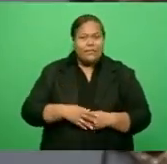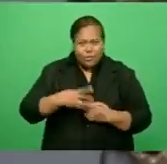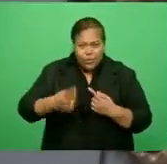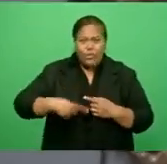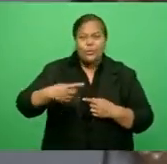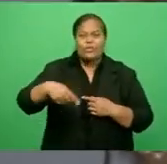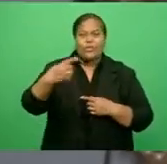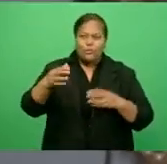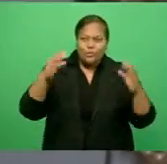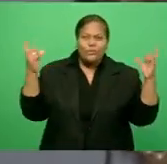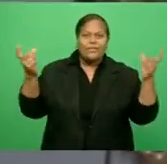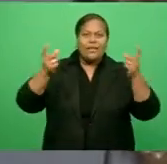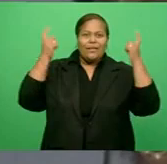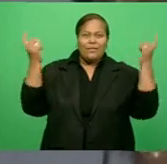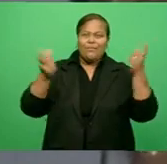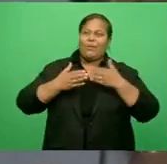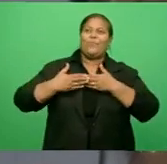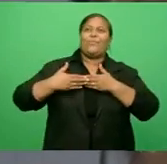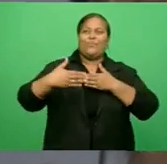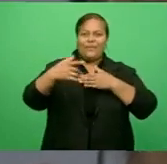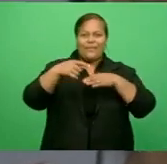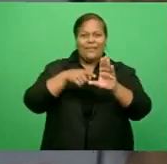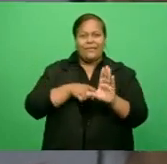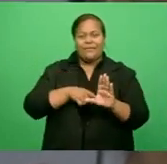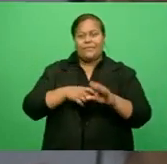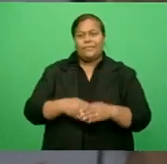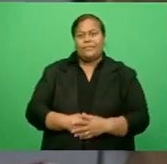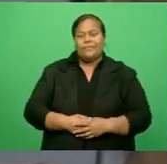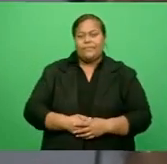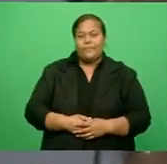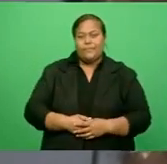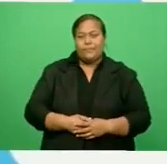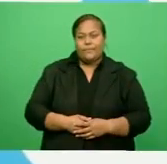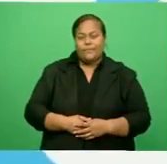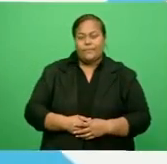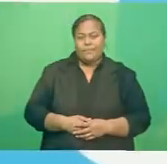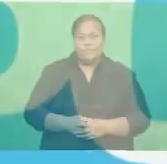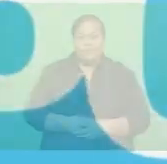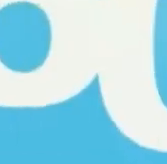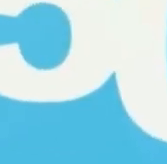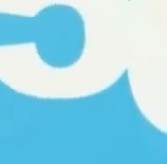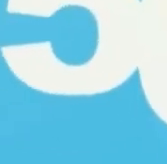continue to be celebrated in years to come. Lena Reese, FBC News.